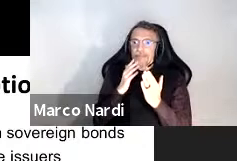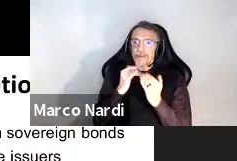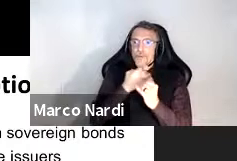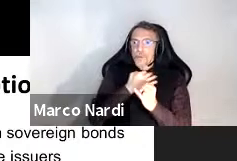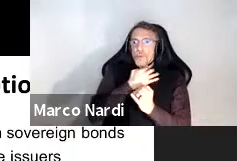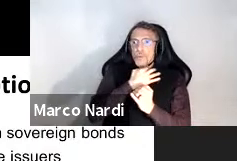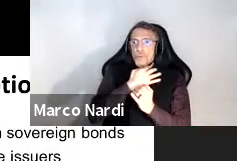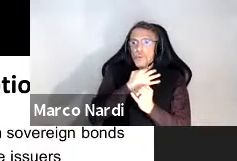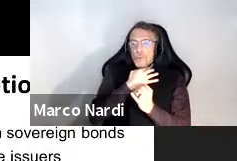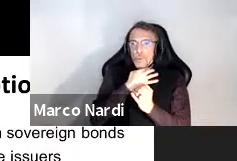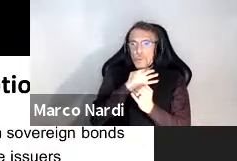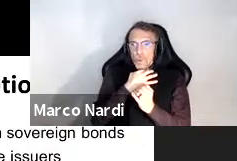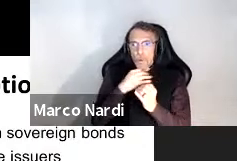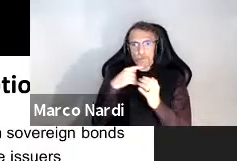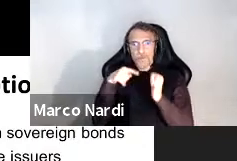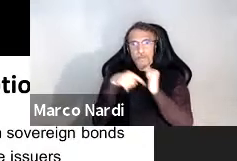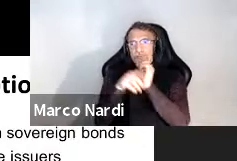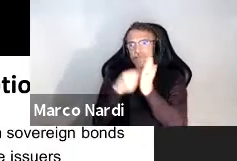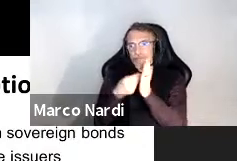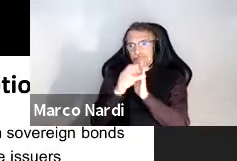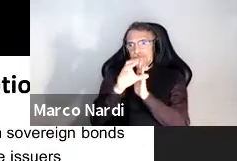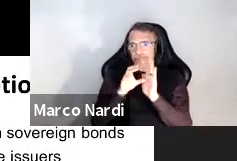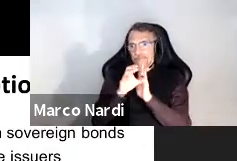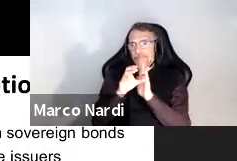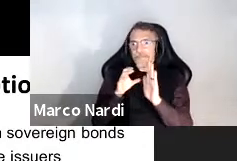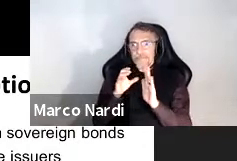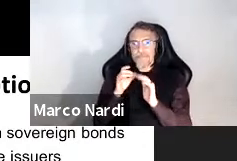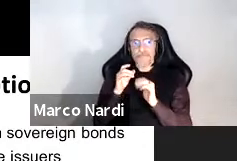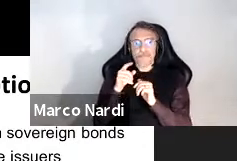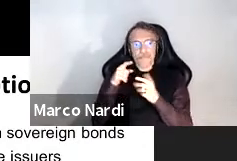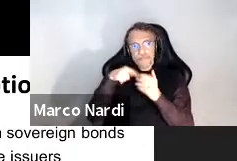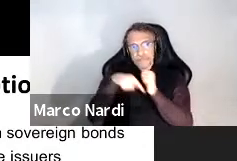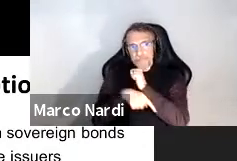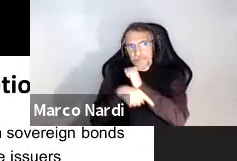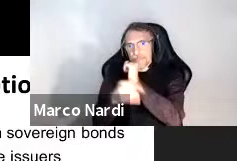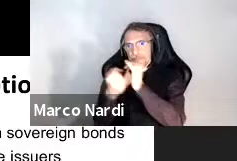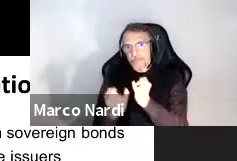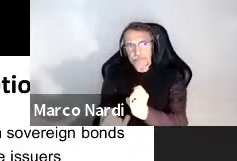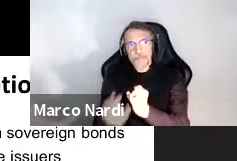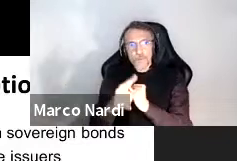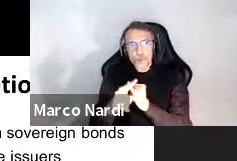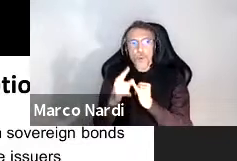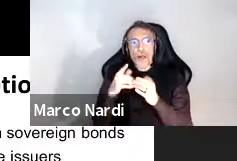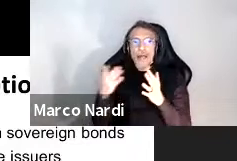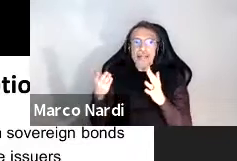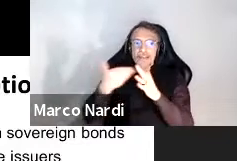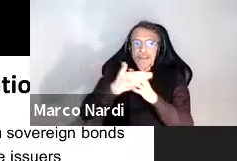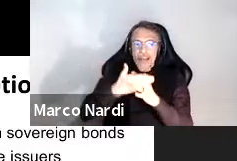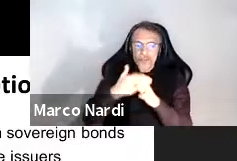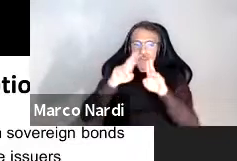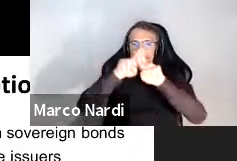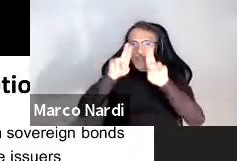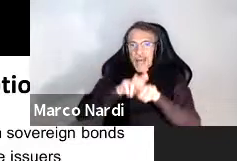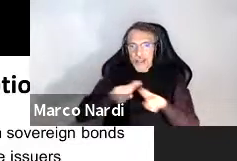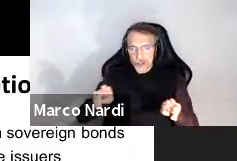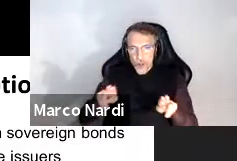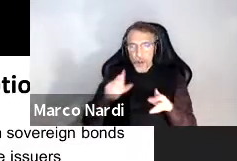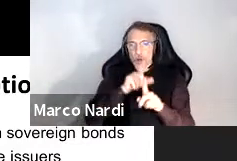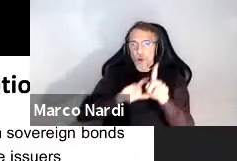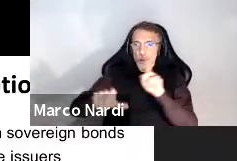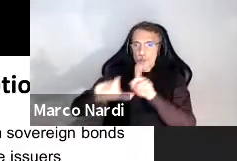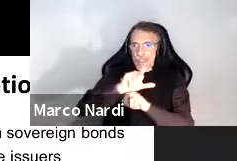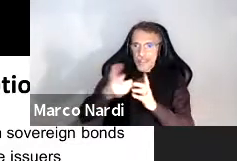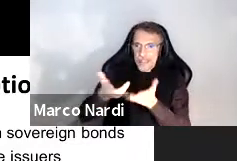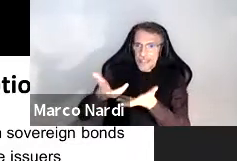of financing. Now, when you look at the interventions that the international community